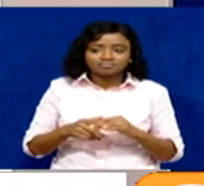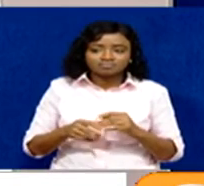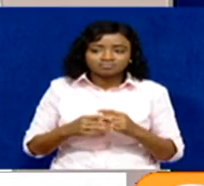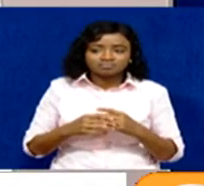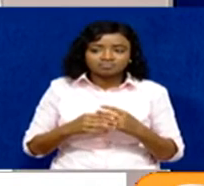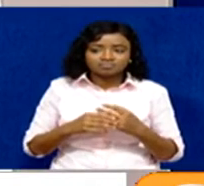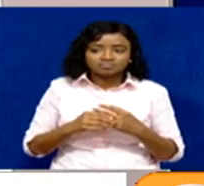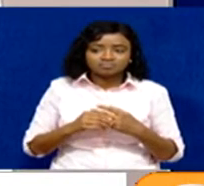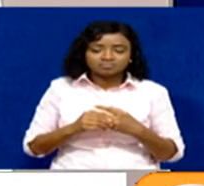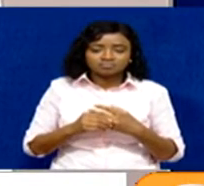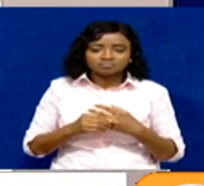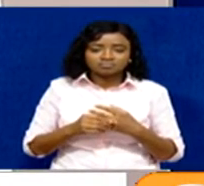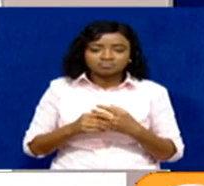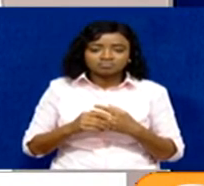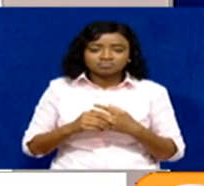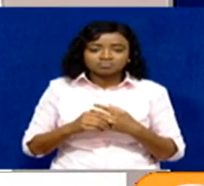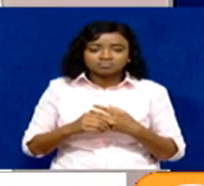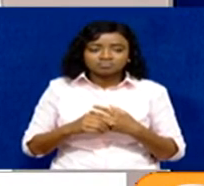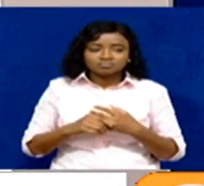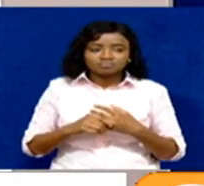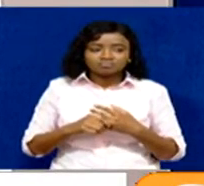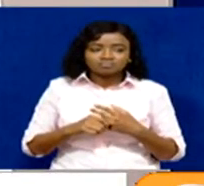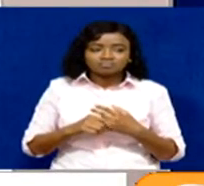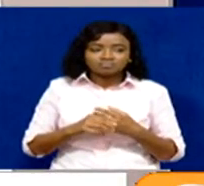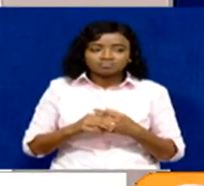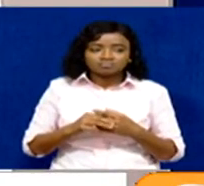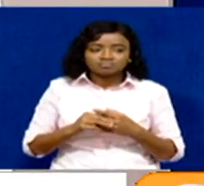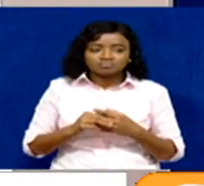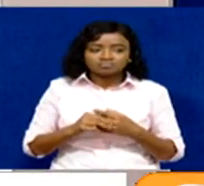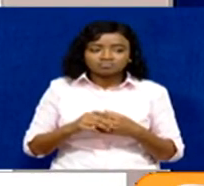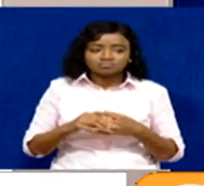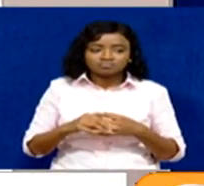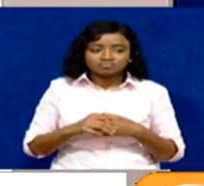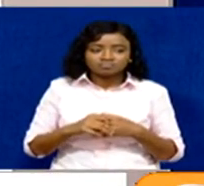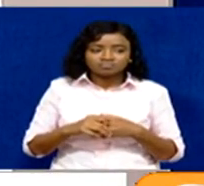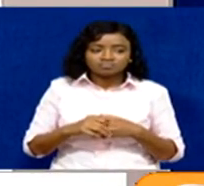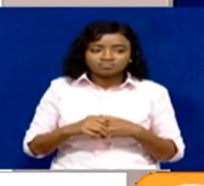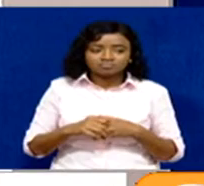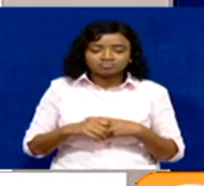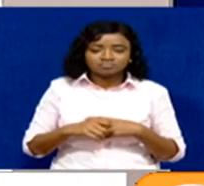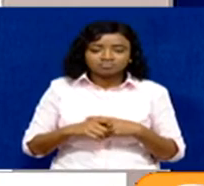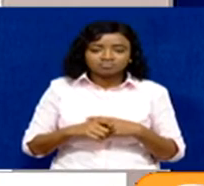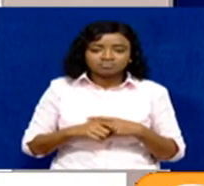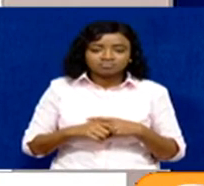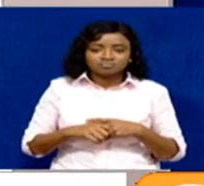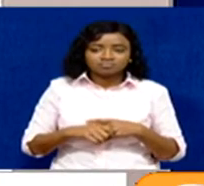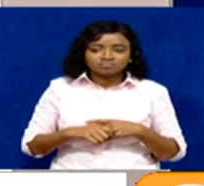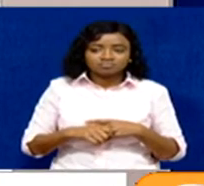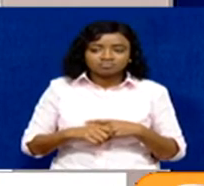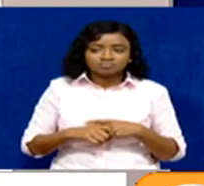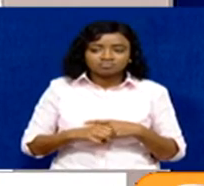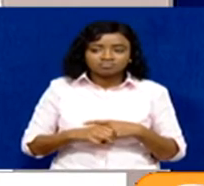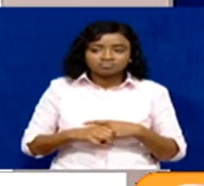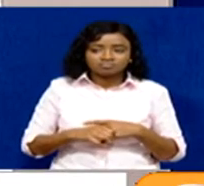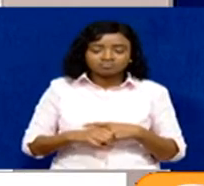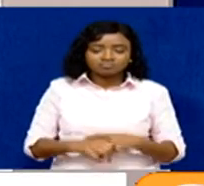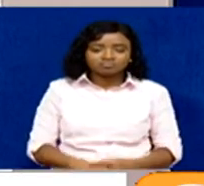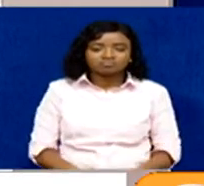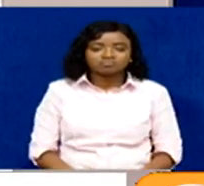stood in support of the constitution and in support of the 2010 constitution and in support